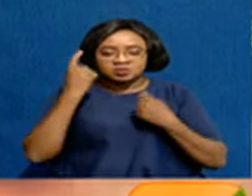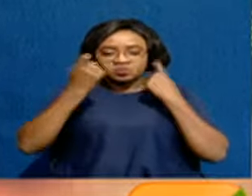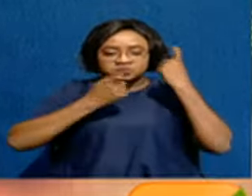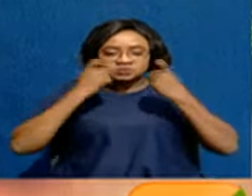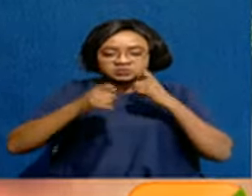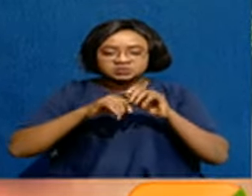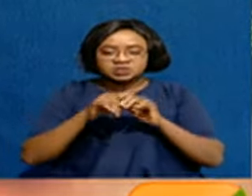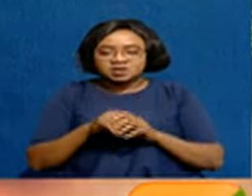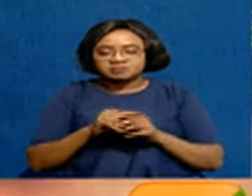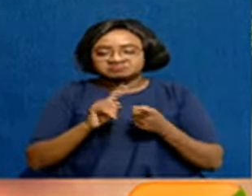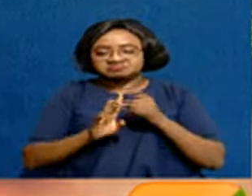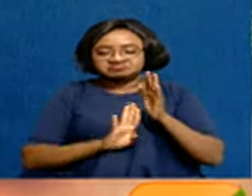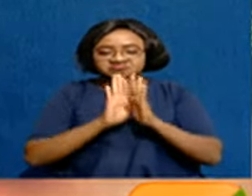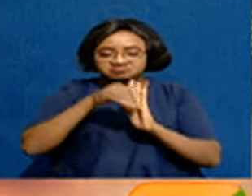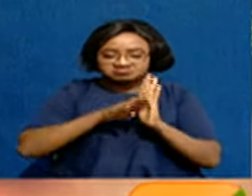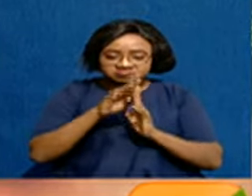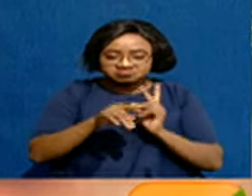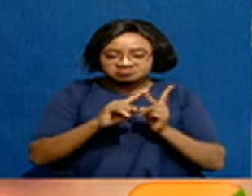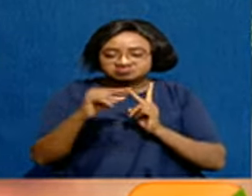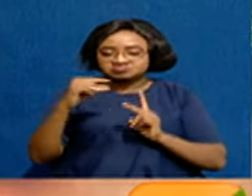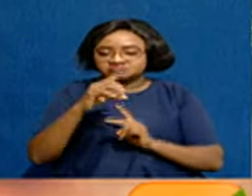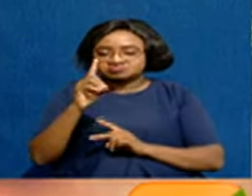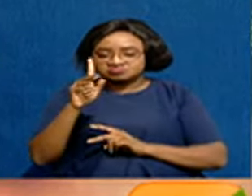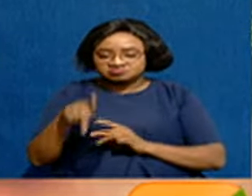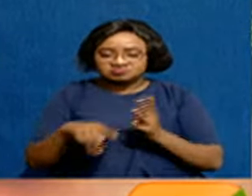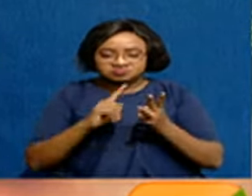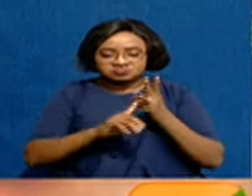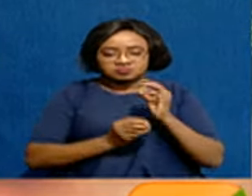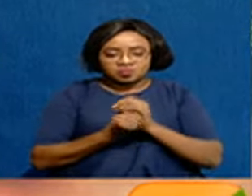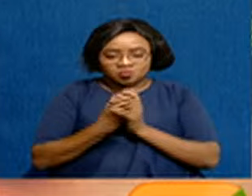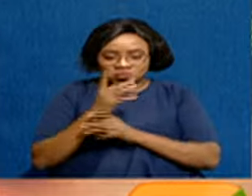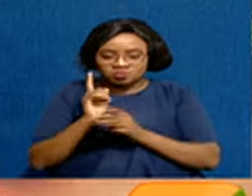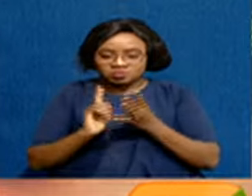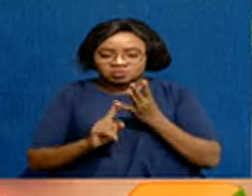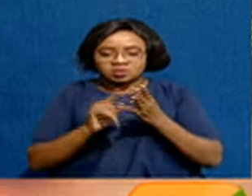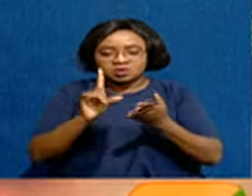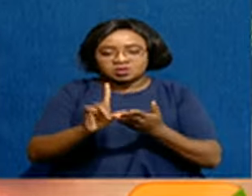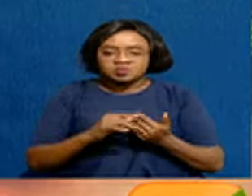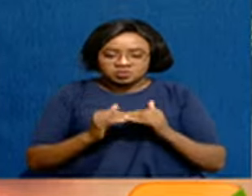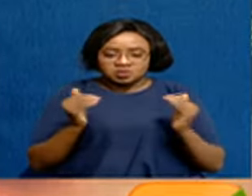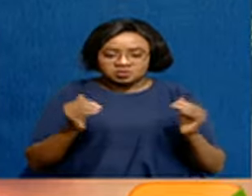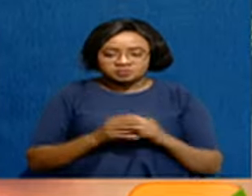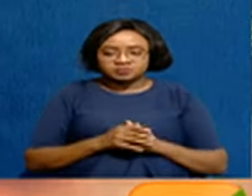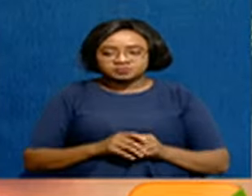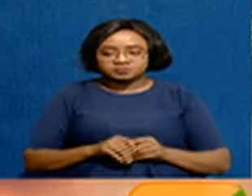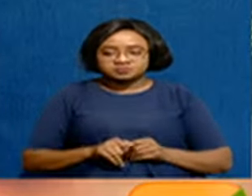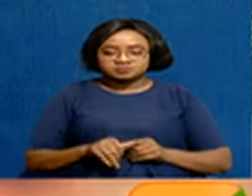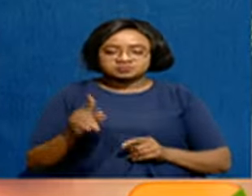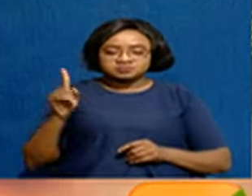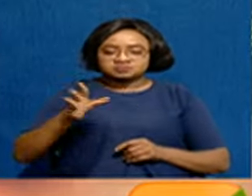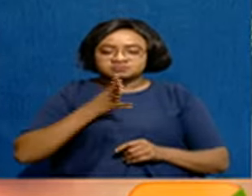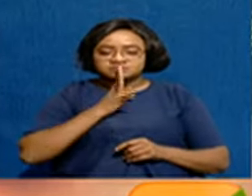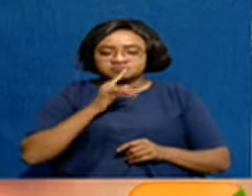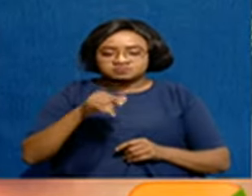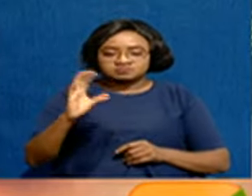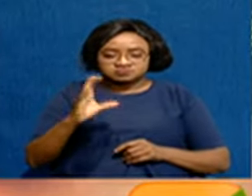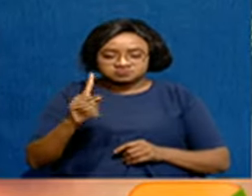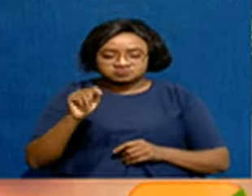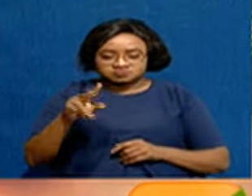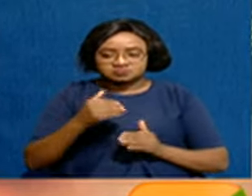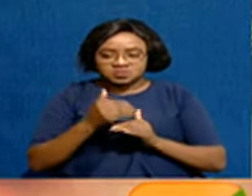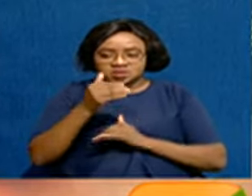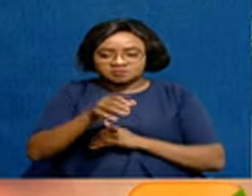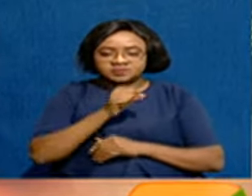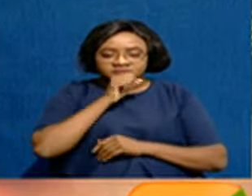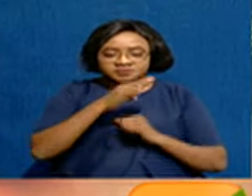GDP, growth, and debt ratio, and also reserve cover. He spoke to Citizen TV on the sidelines of the